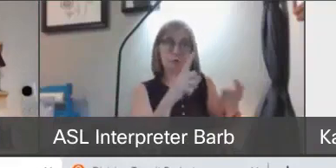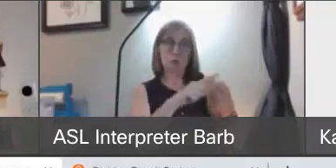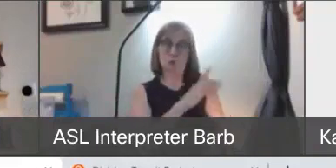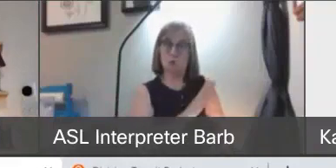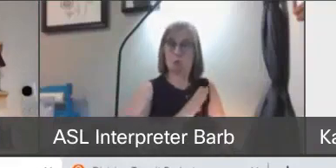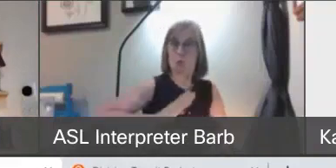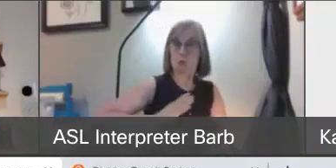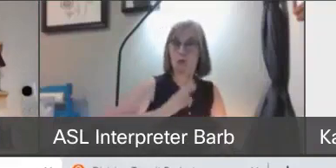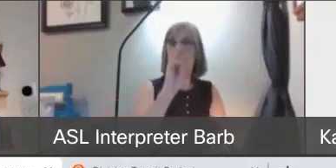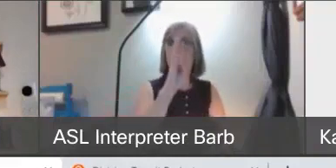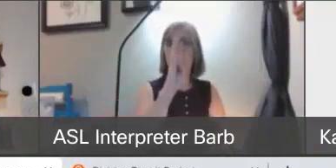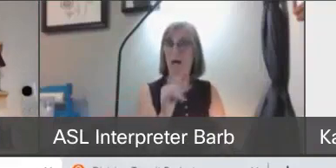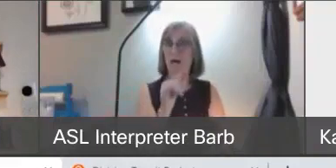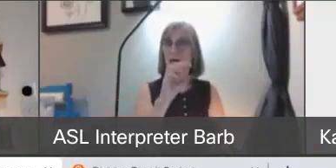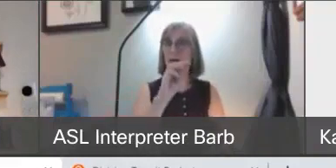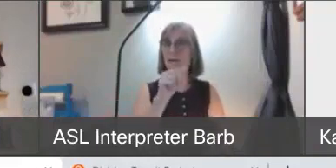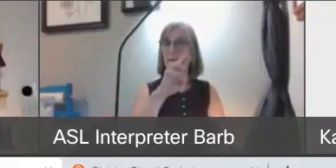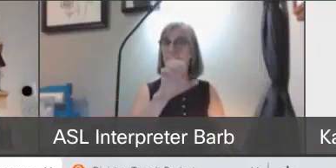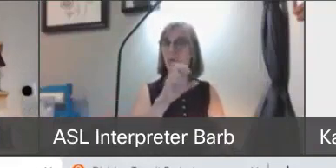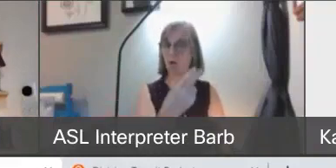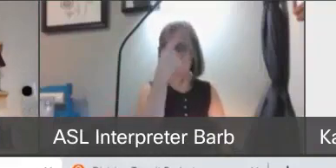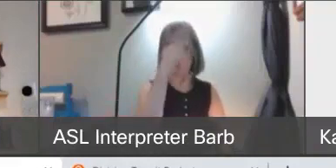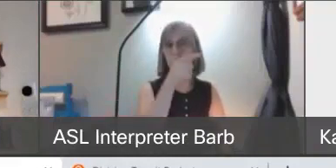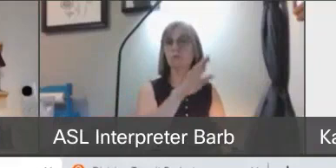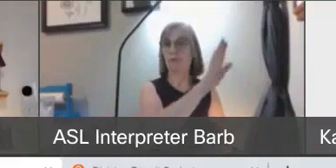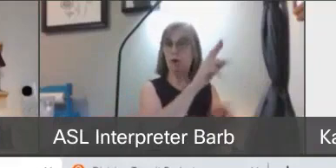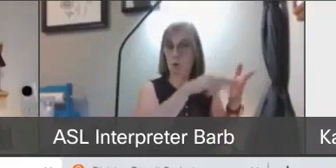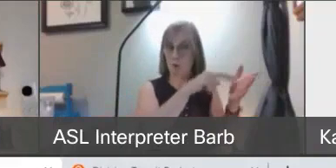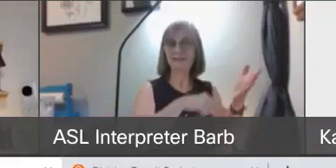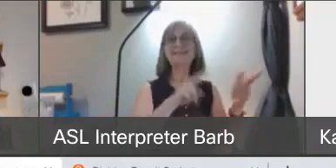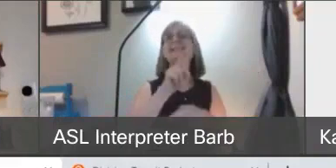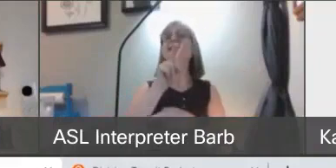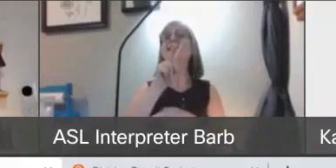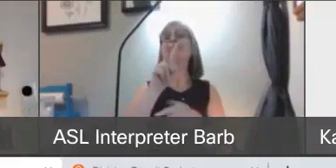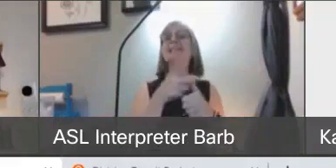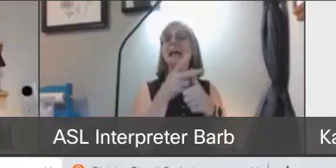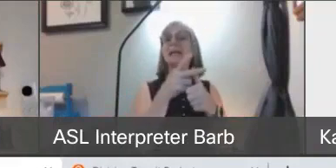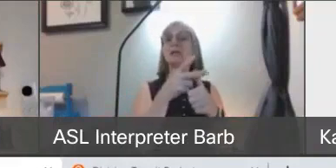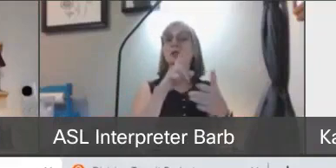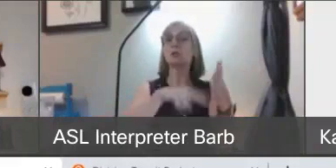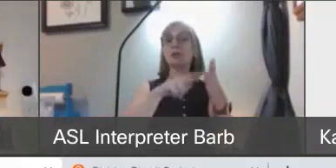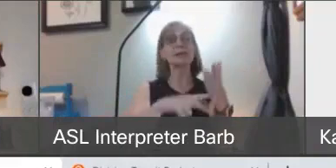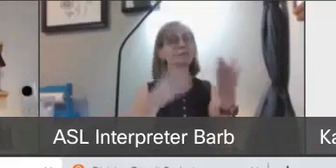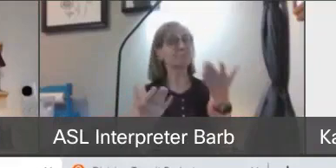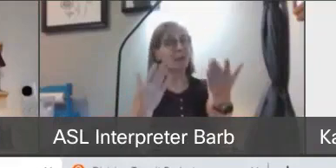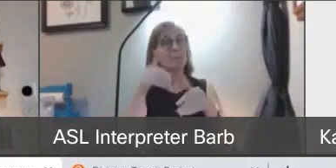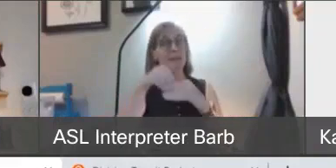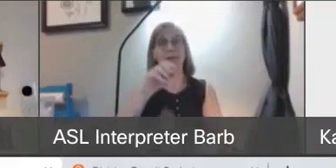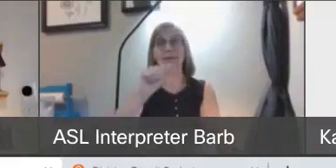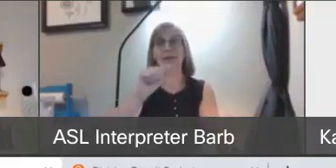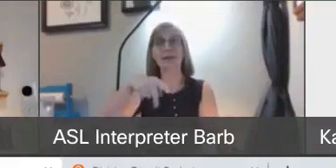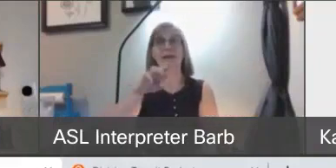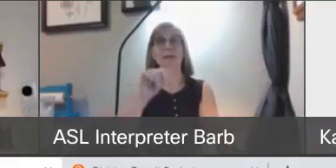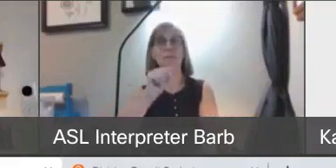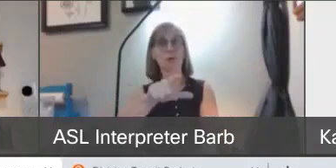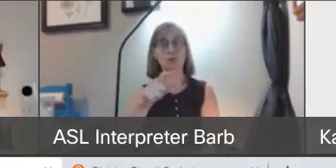second reading and possible vote would be in April. And so that's the timeline that we're on right now. So February 20th would be